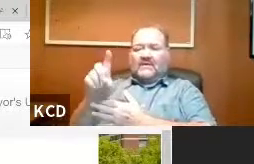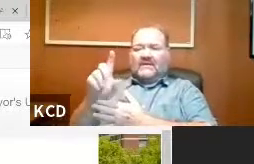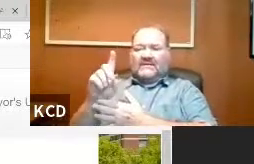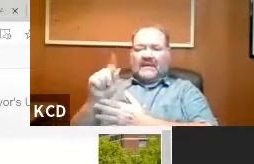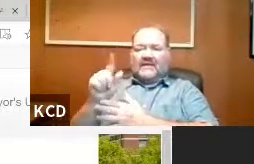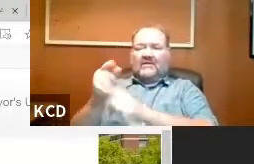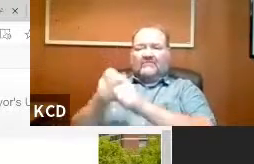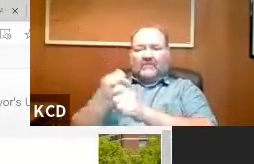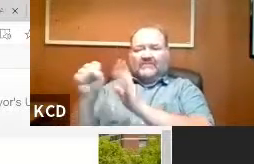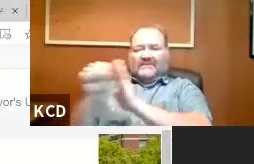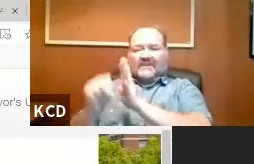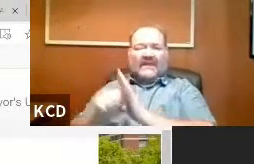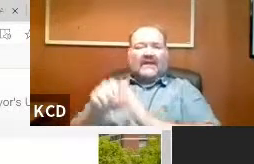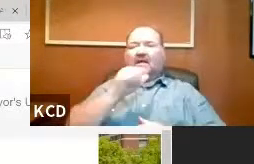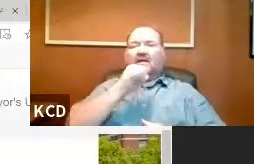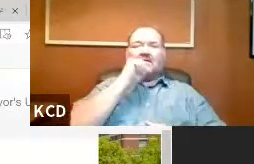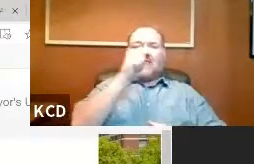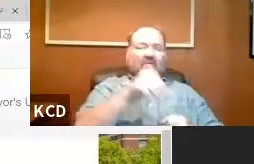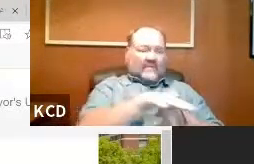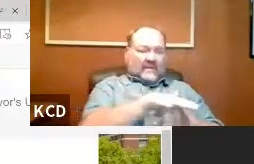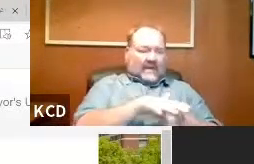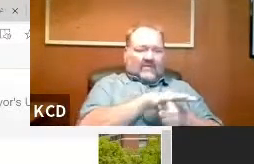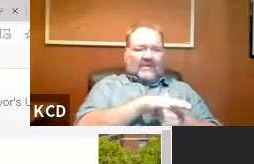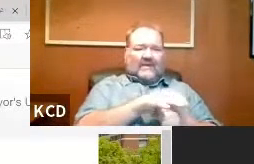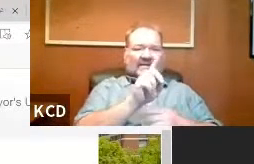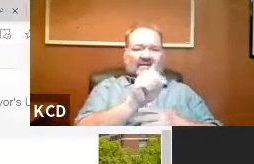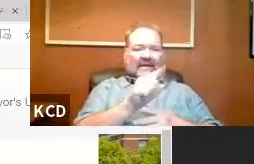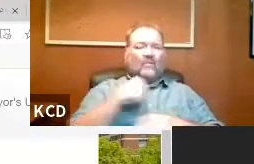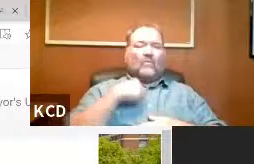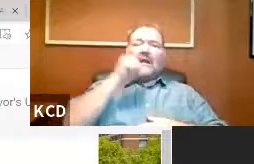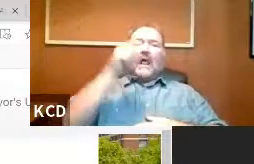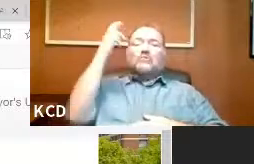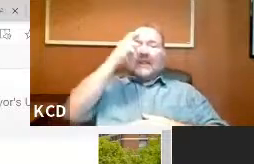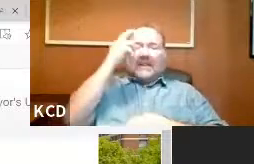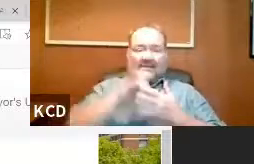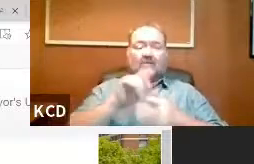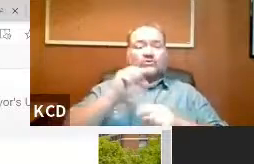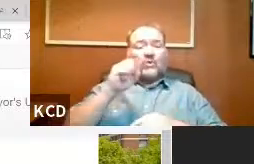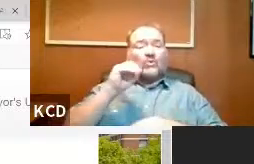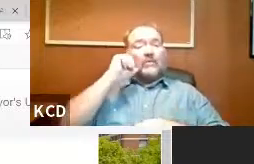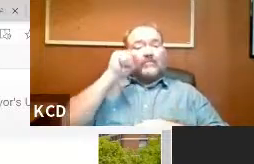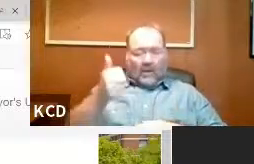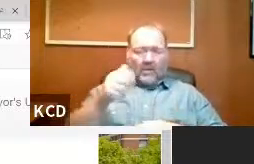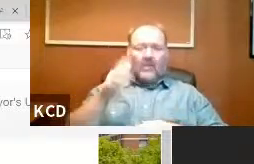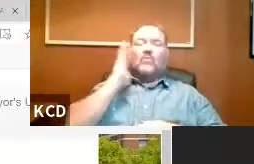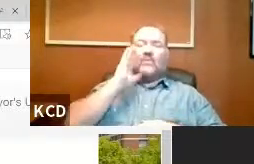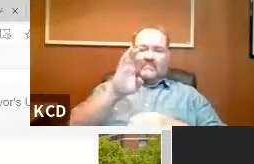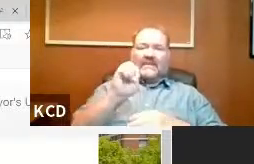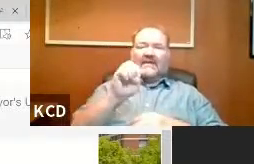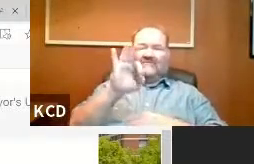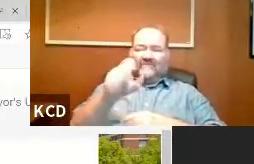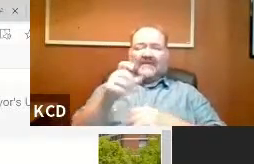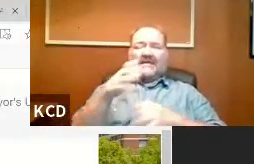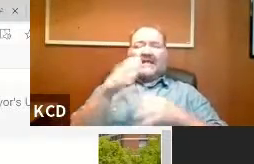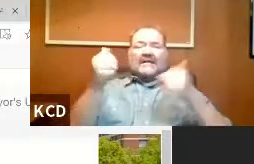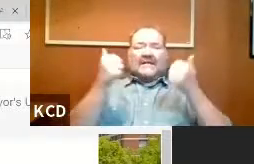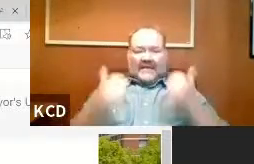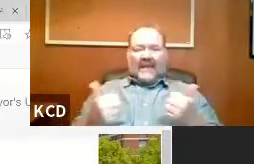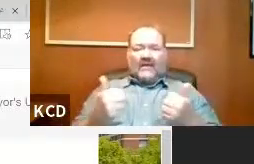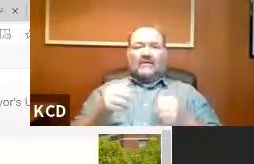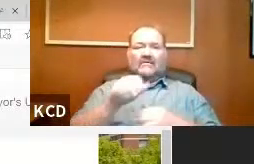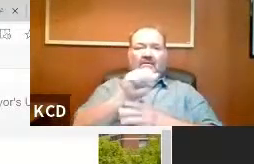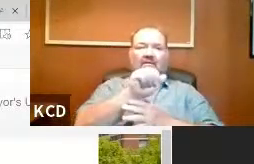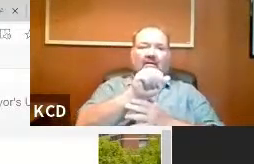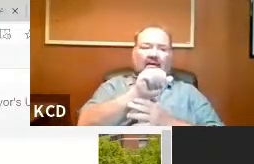not the jurisdictional data from the state. We didn't realize that at first. And so tomorrow that's going to be fixed. It's going to be now the inactive and